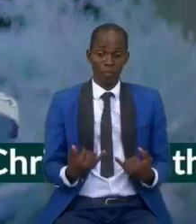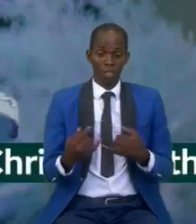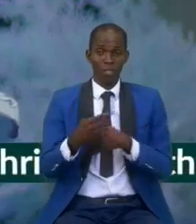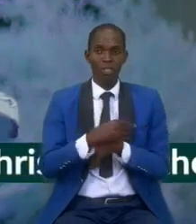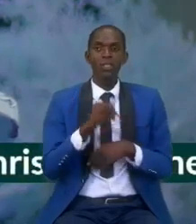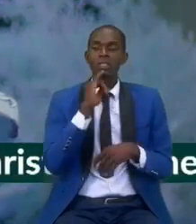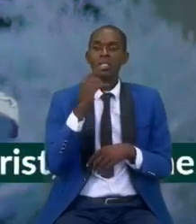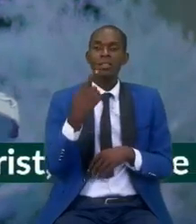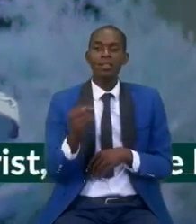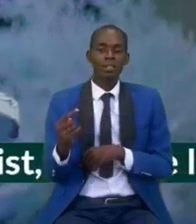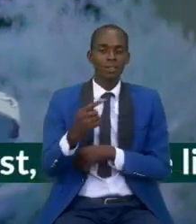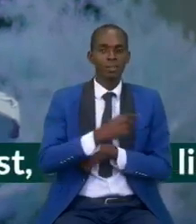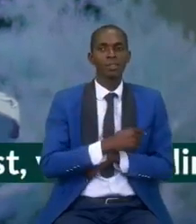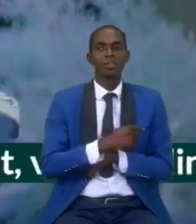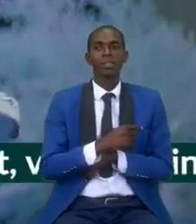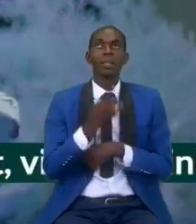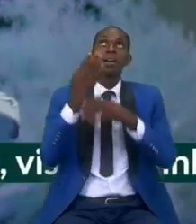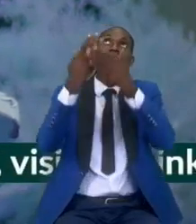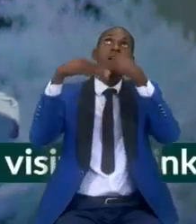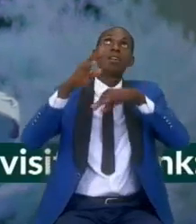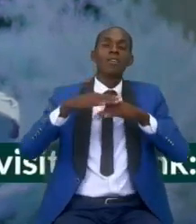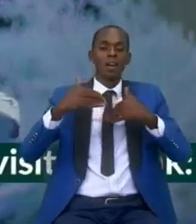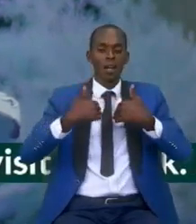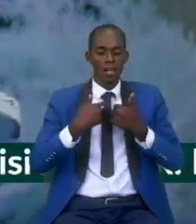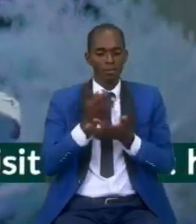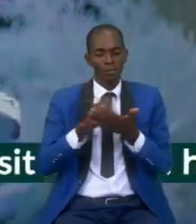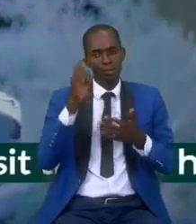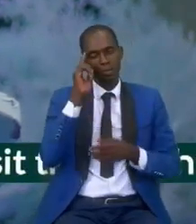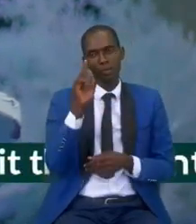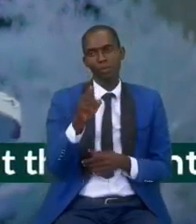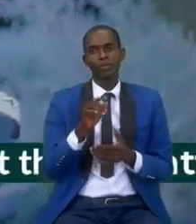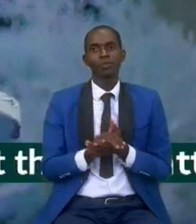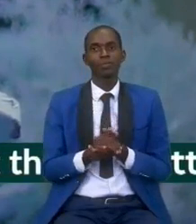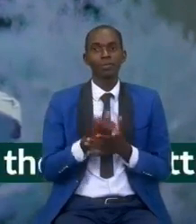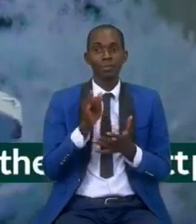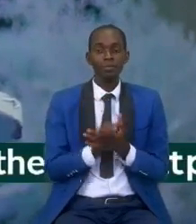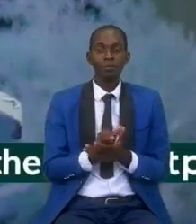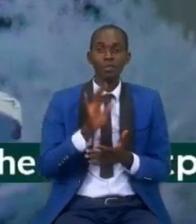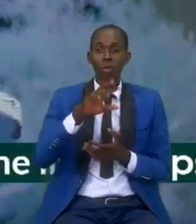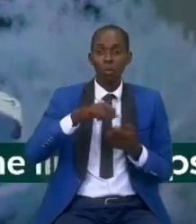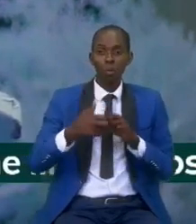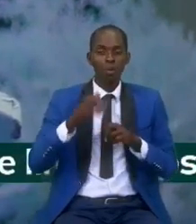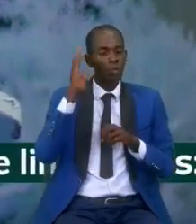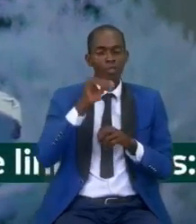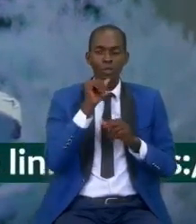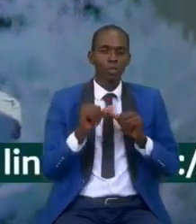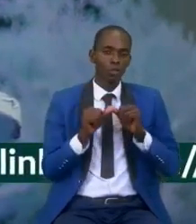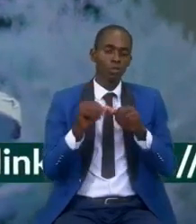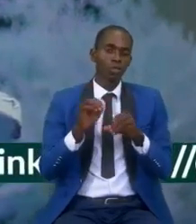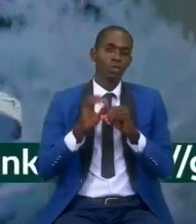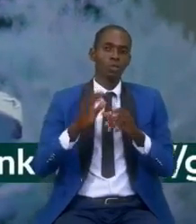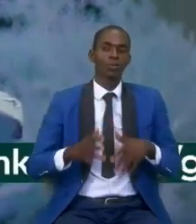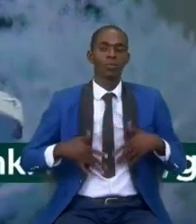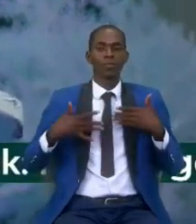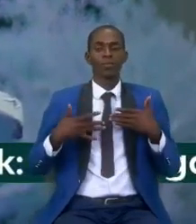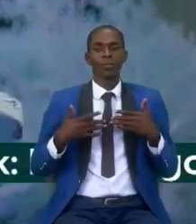you, that problem will not continue in your life. Counselors, when you finish,